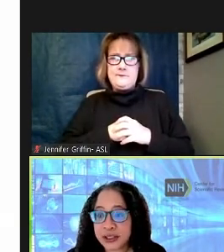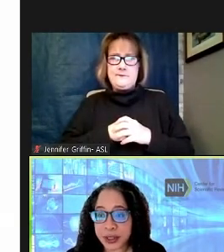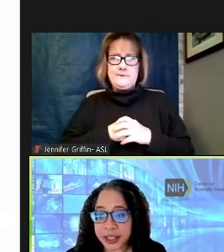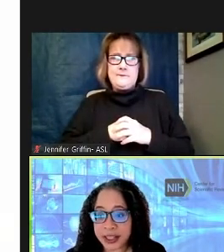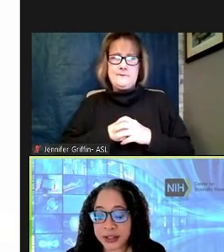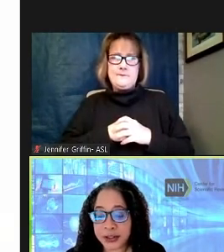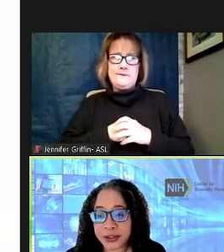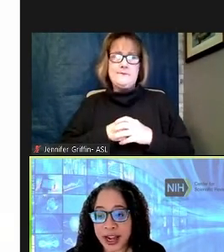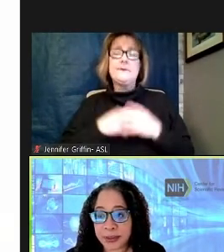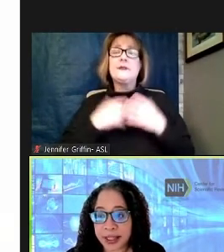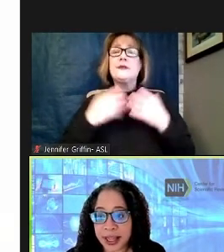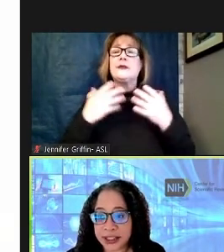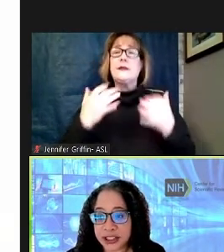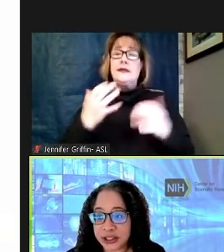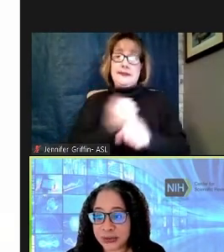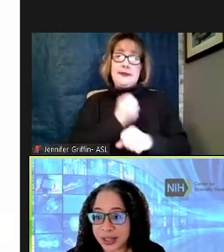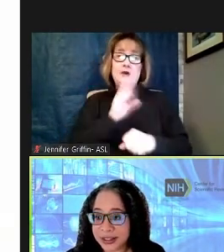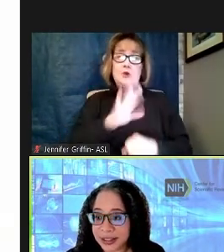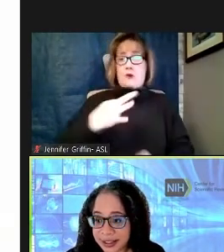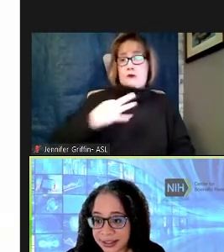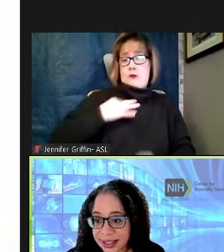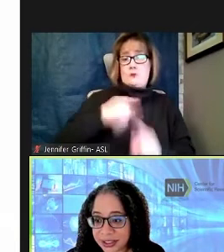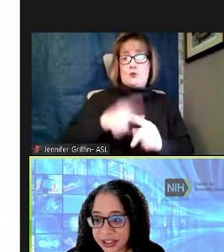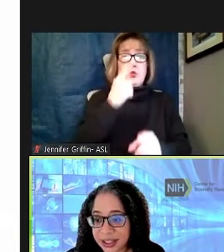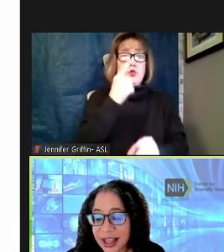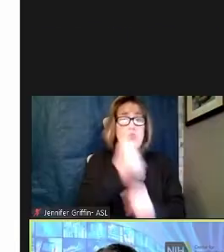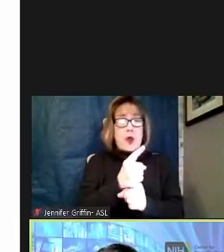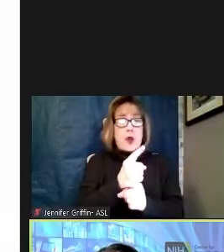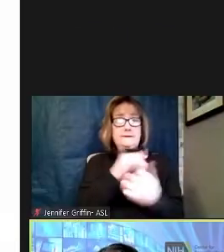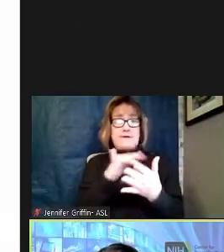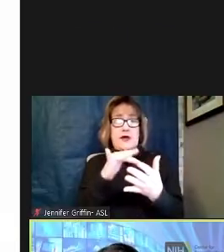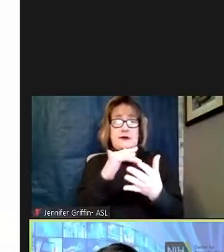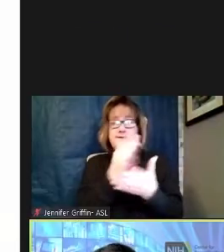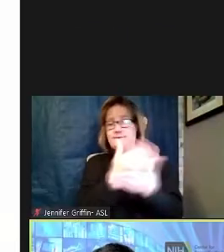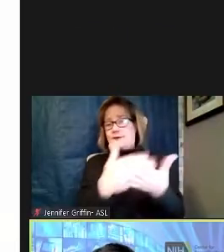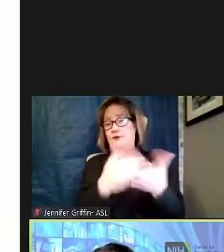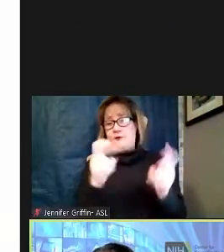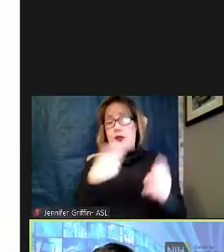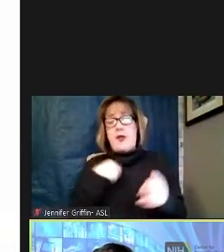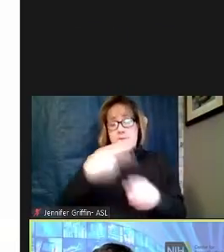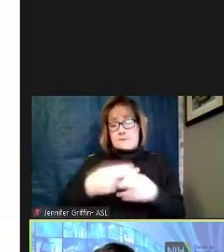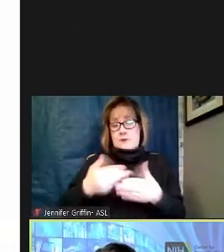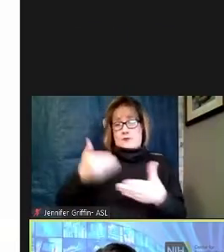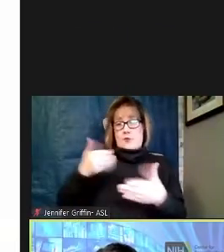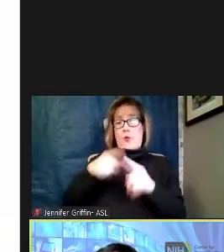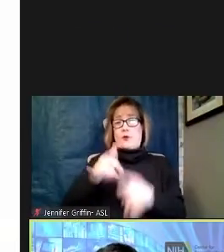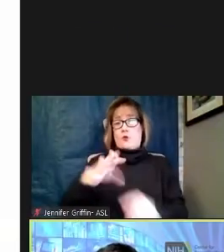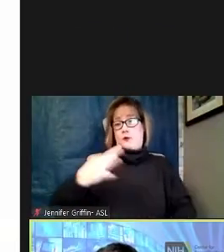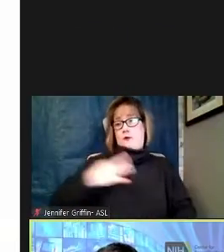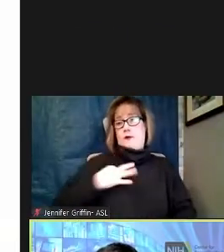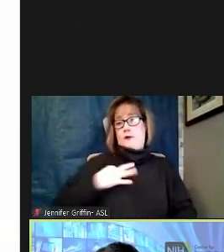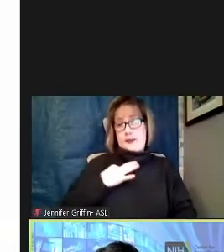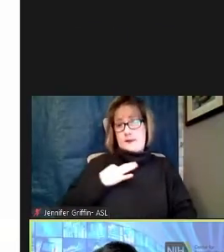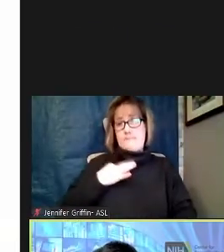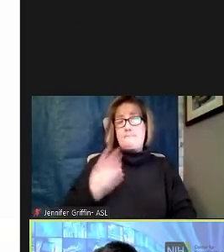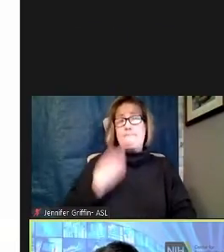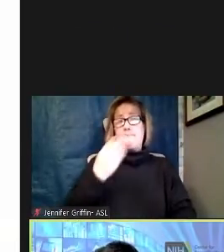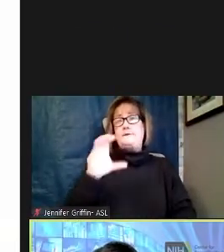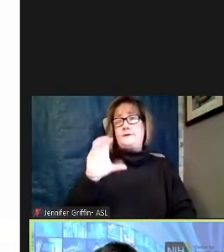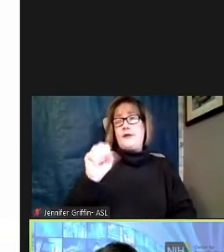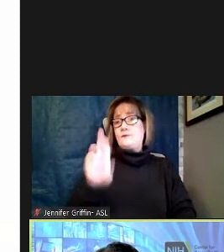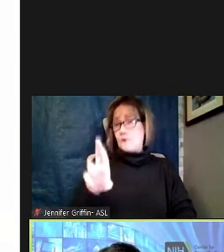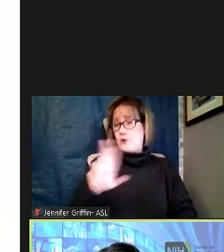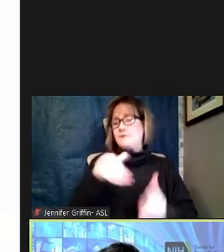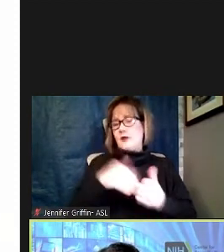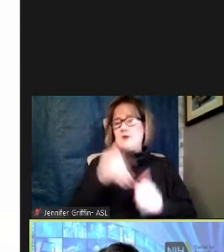As to getting your application to the right study section, as I mentioned before, when your application comes to CSR, the Center